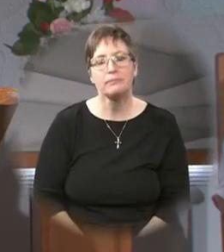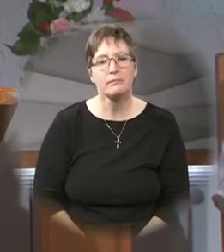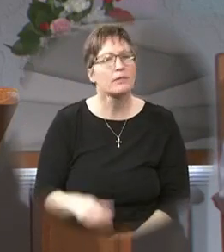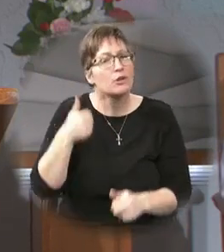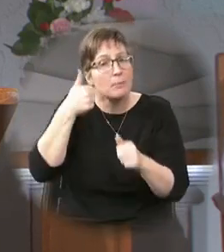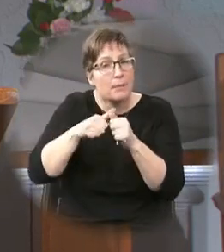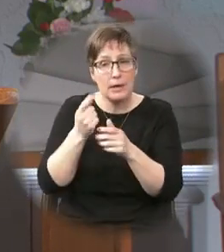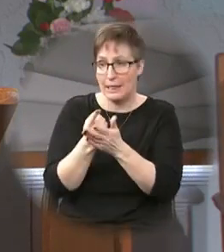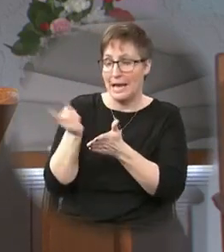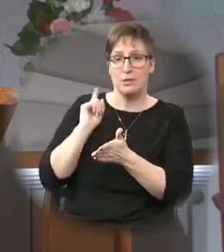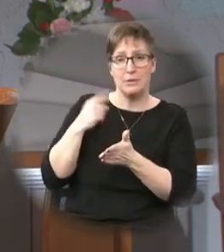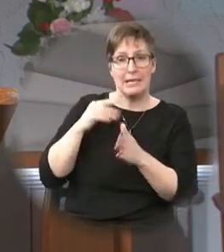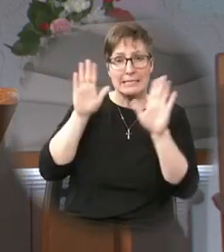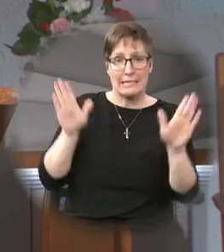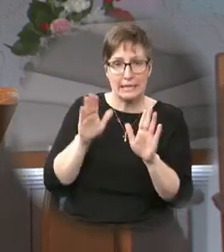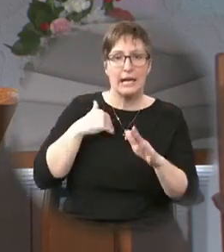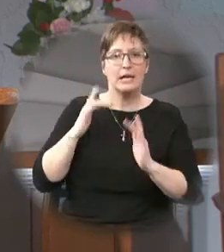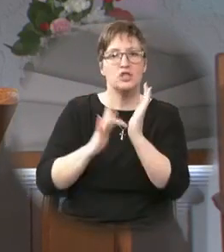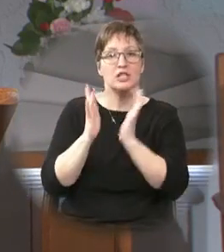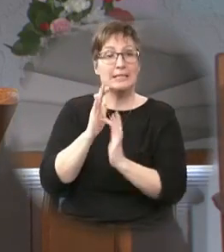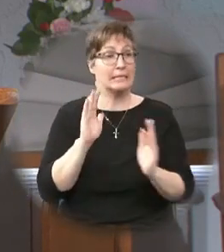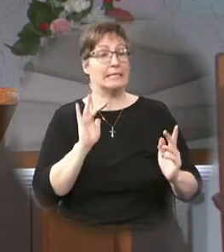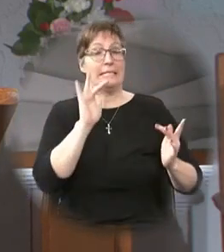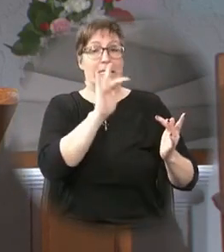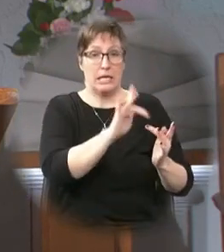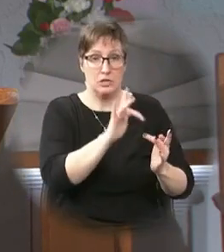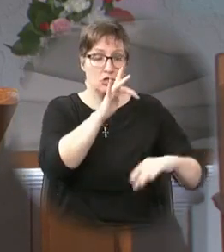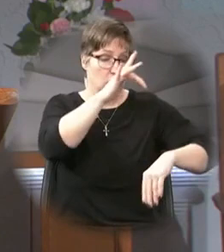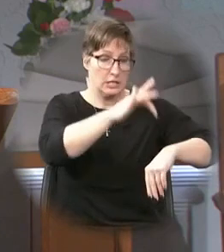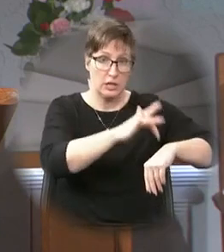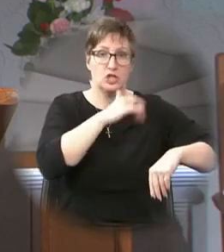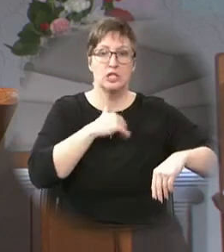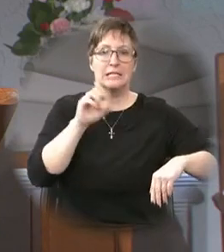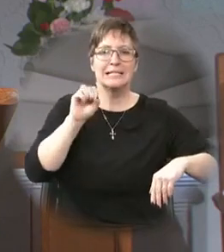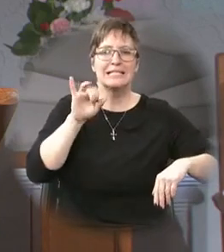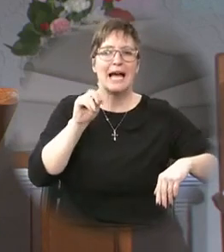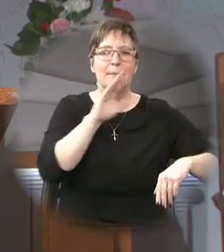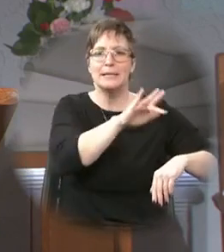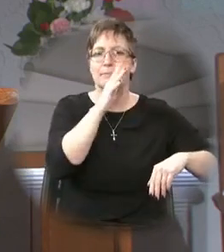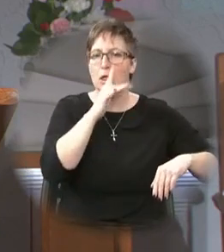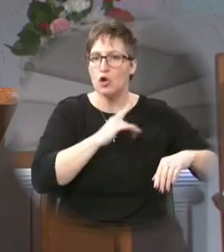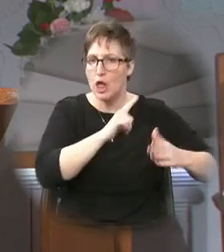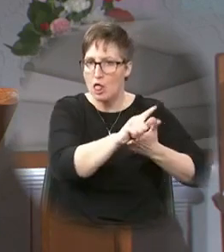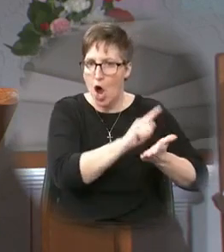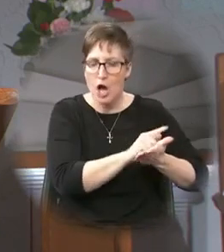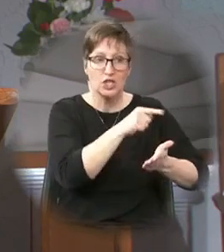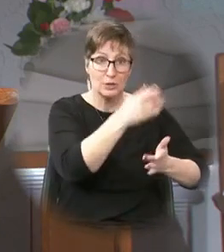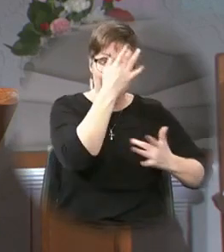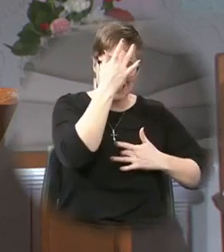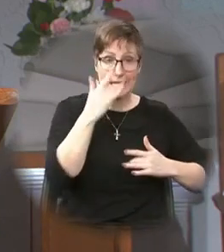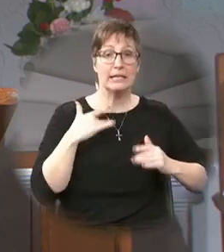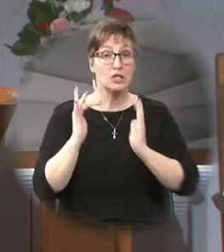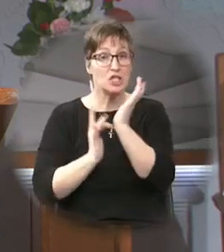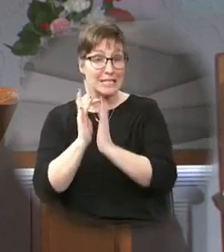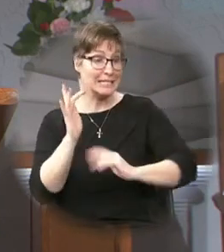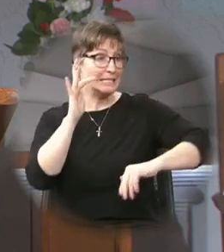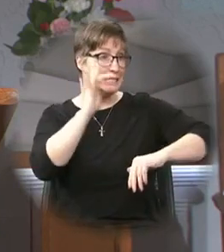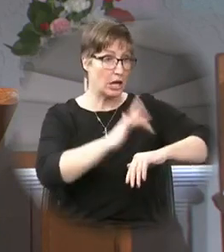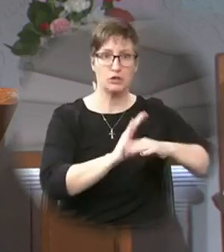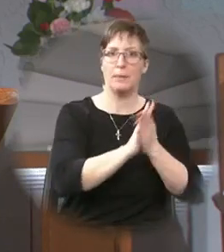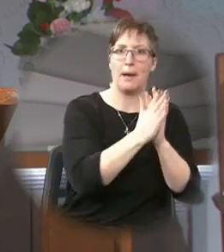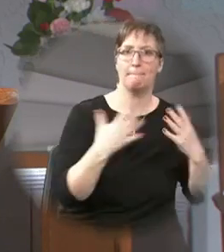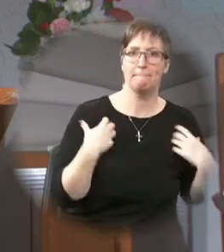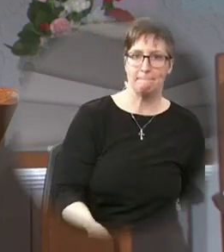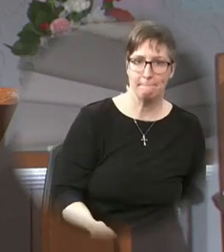Sunday's gospel, Jesus took the hand of Simon's mother-in-law, who was ill, and she was healed. Today,